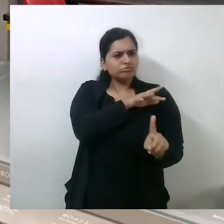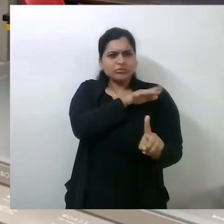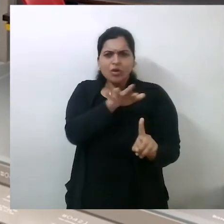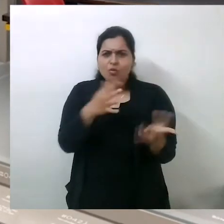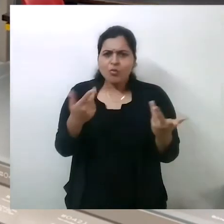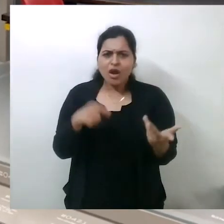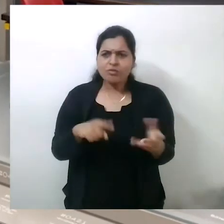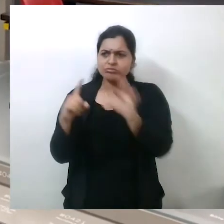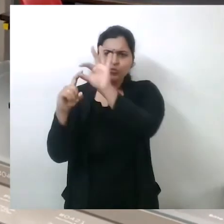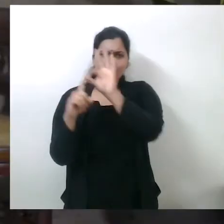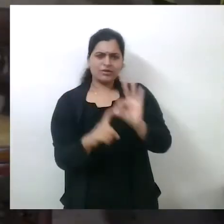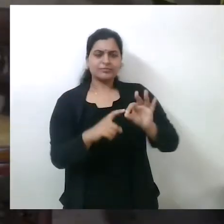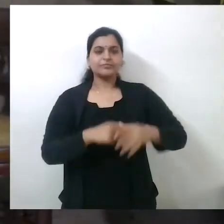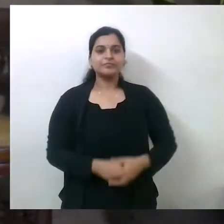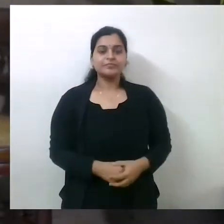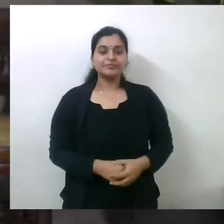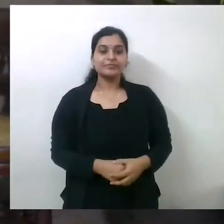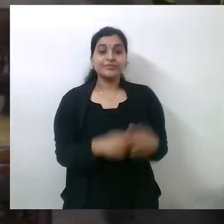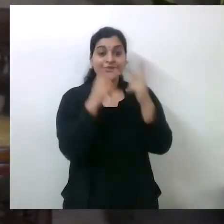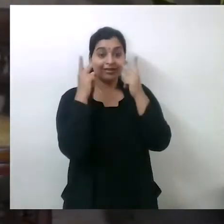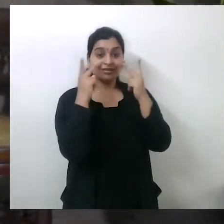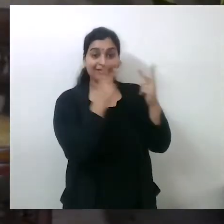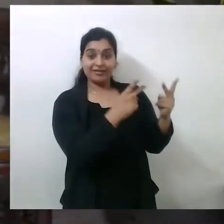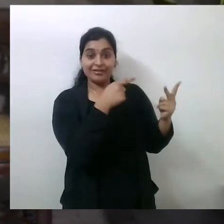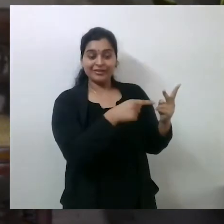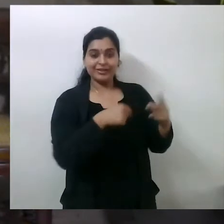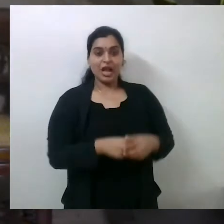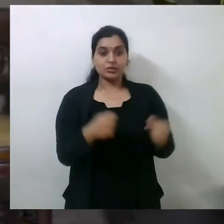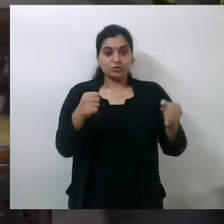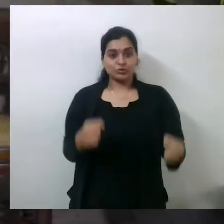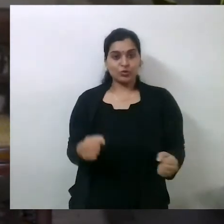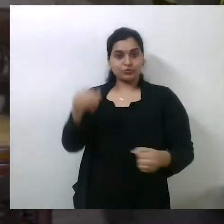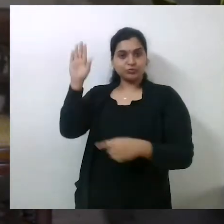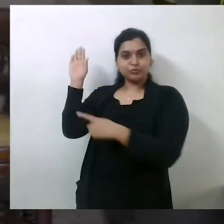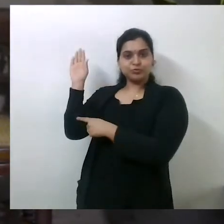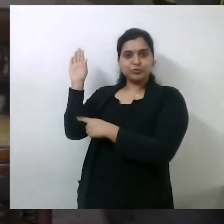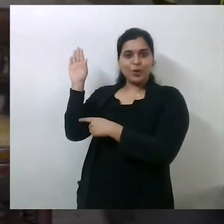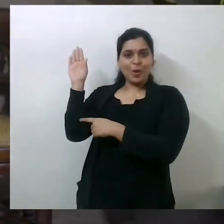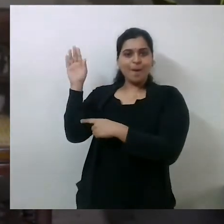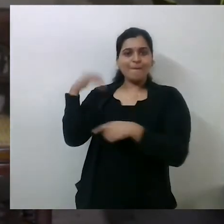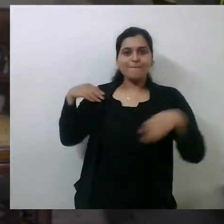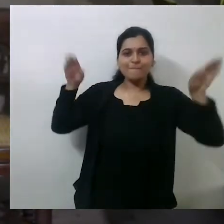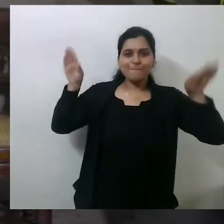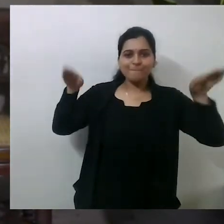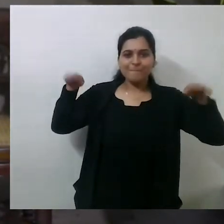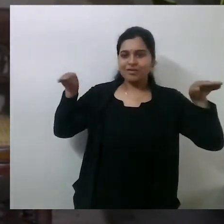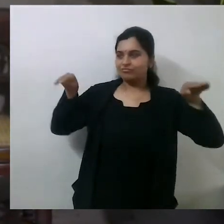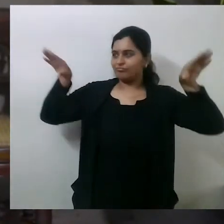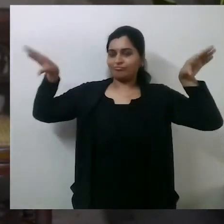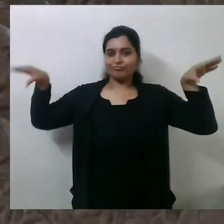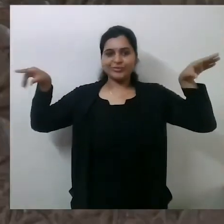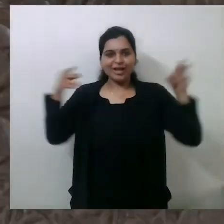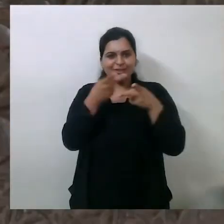on the design of the chair? So the ornamental carvings of the back of this chair, which make it quite the striking feature of